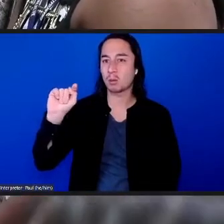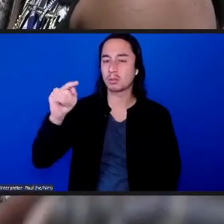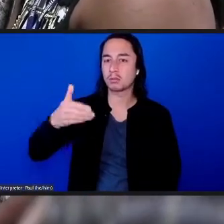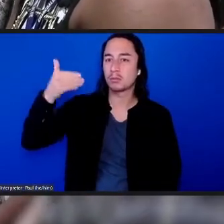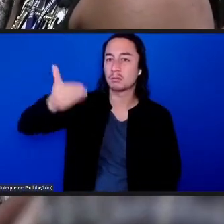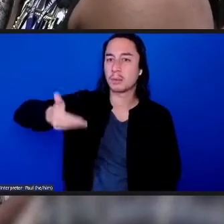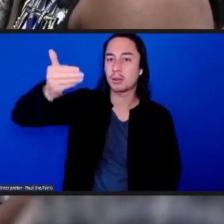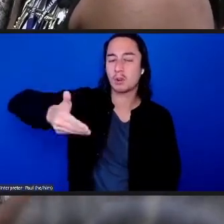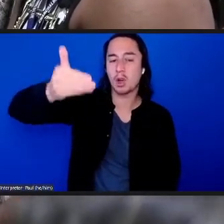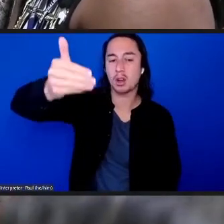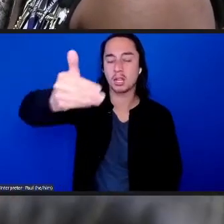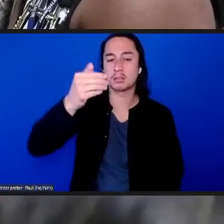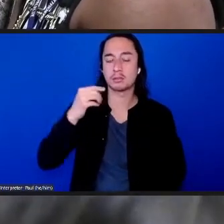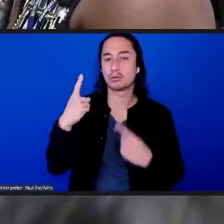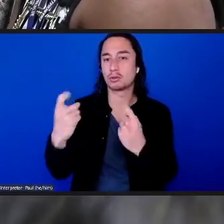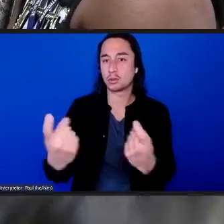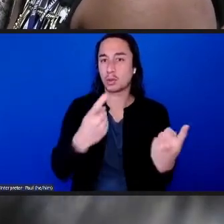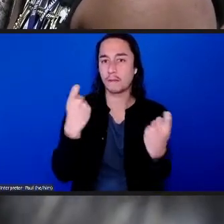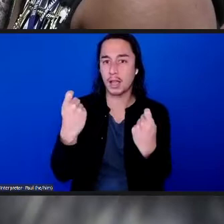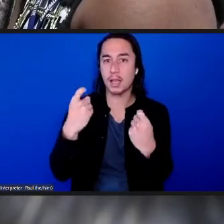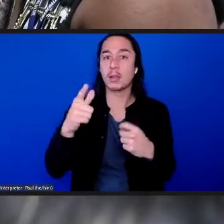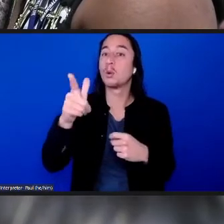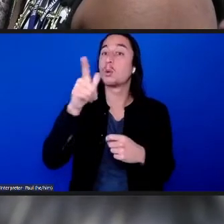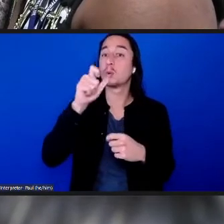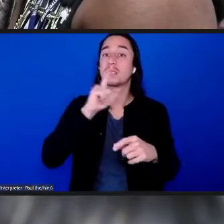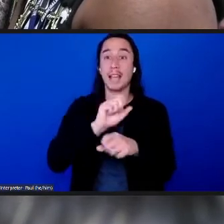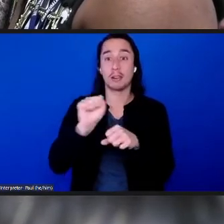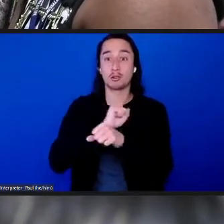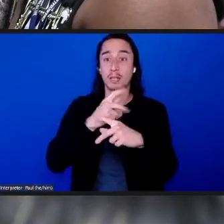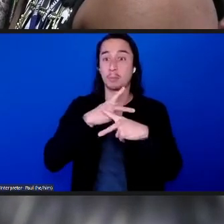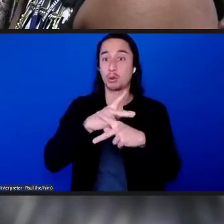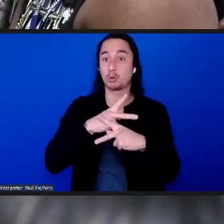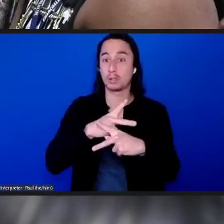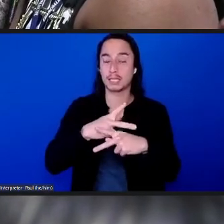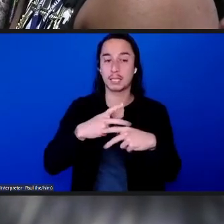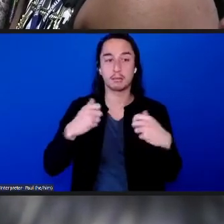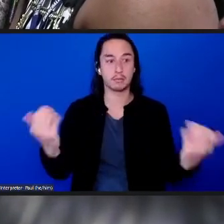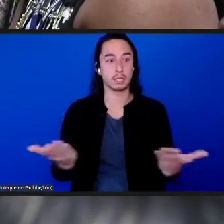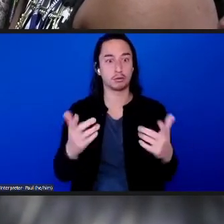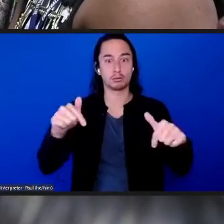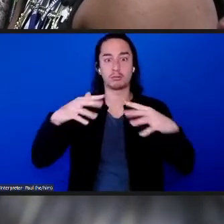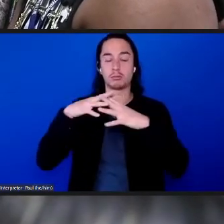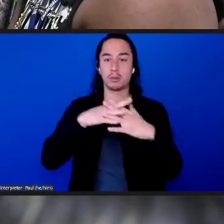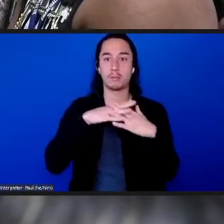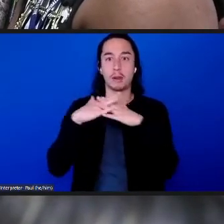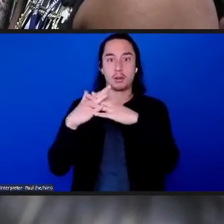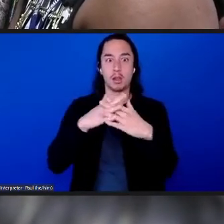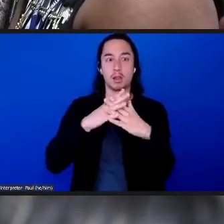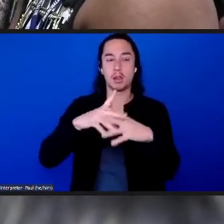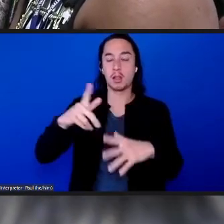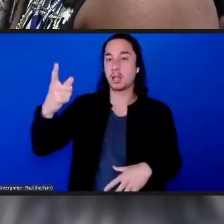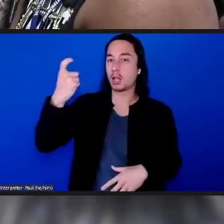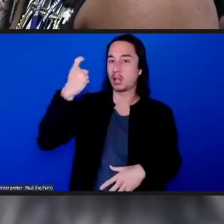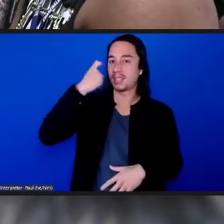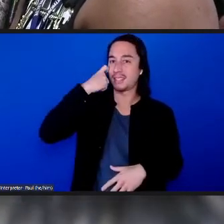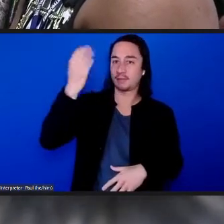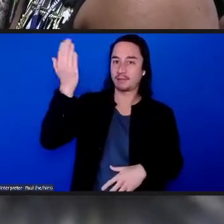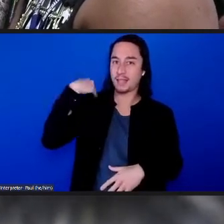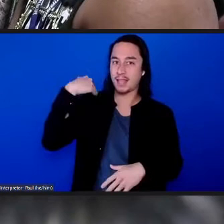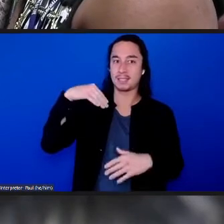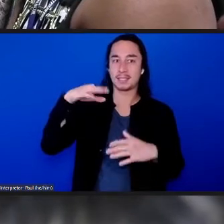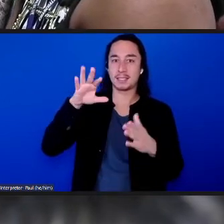survey of who's getting produced in America. And in the last count, the